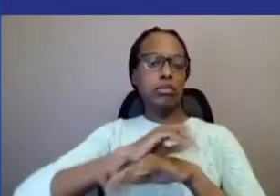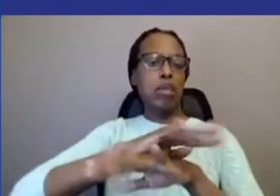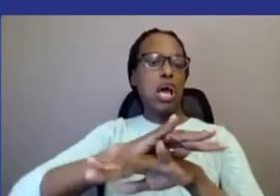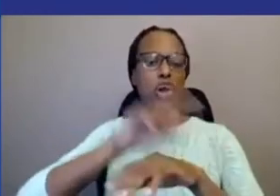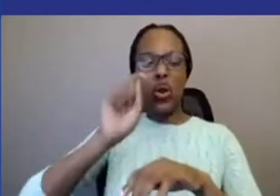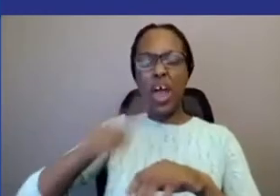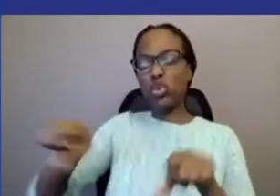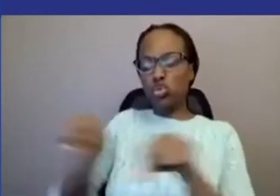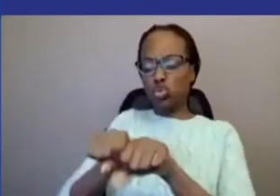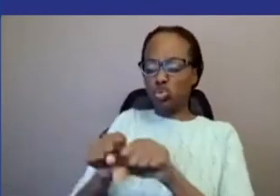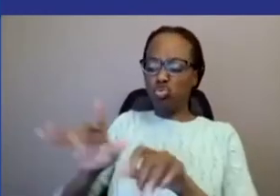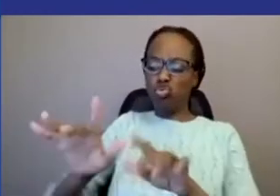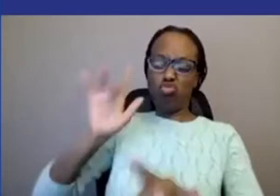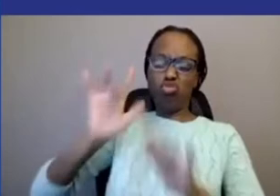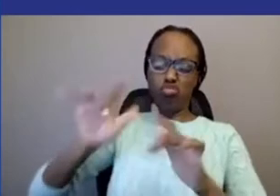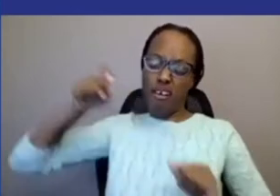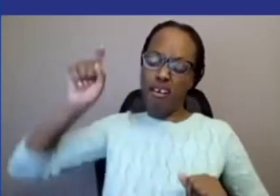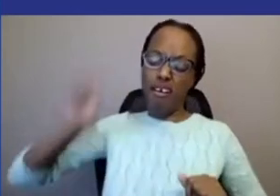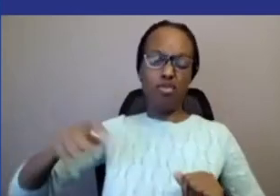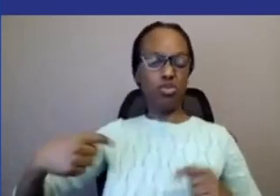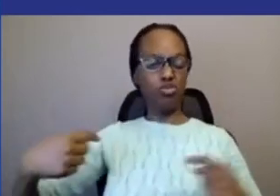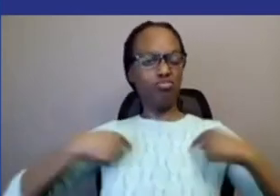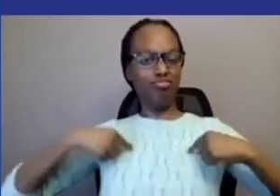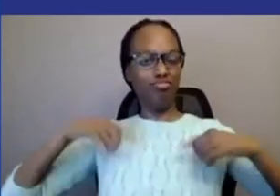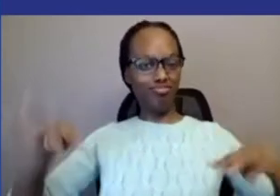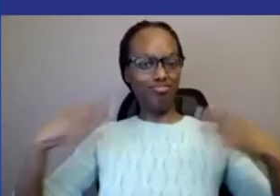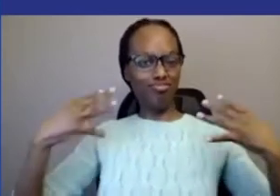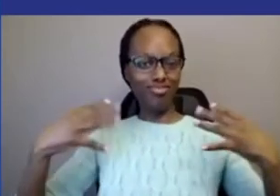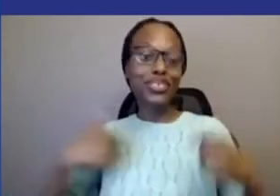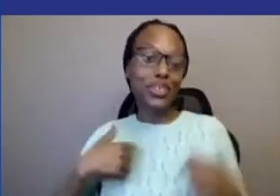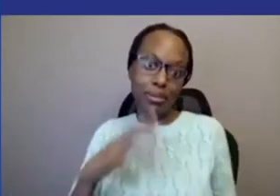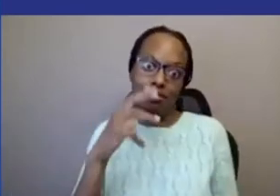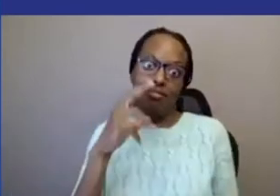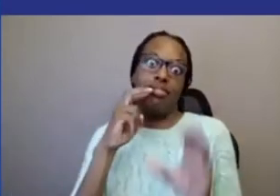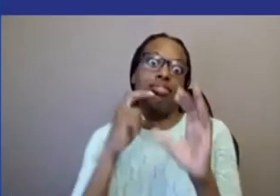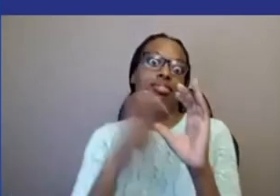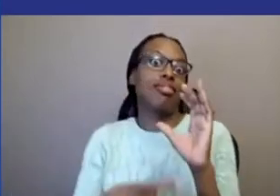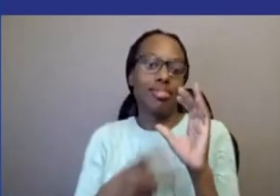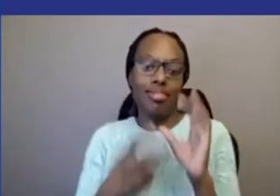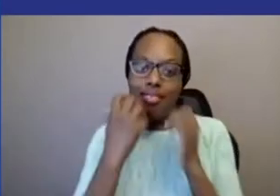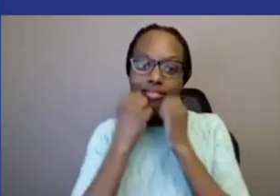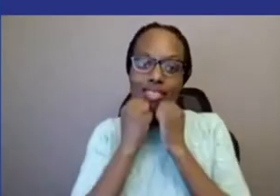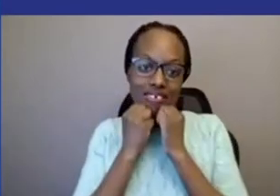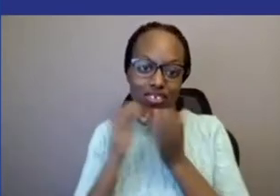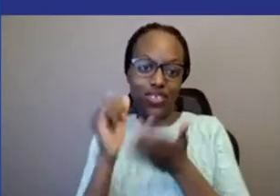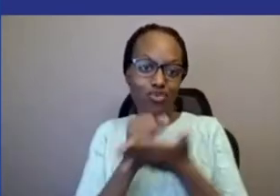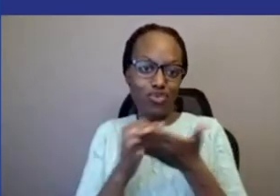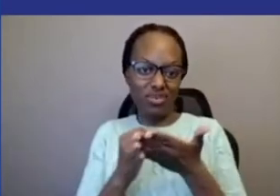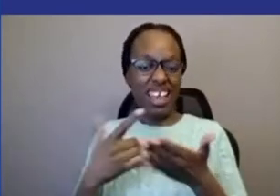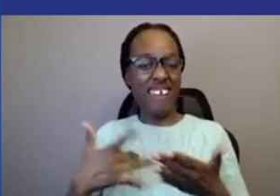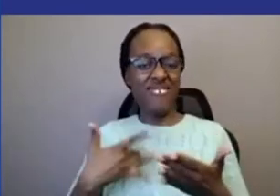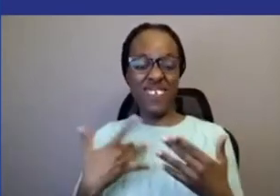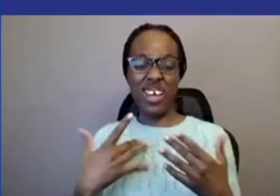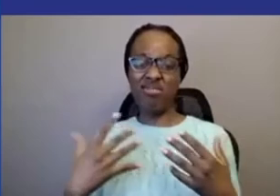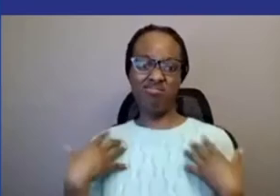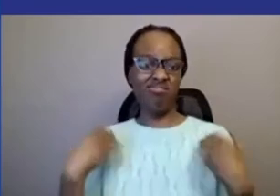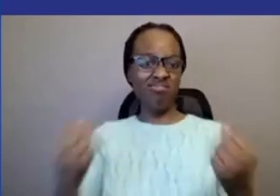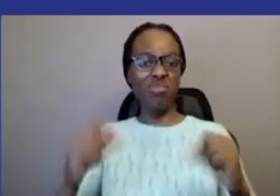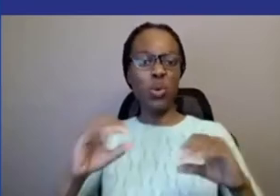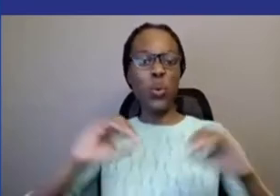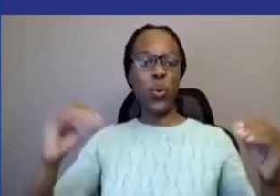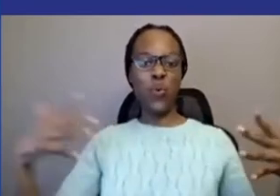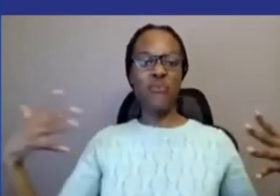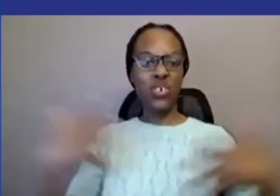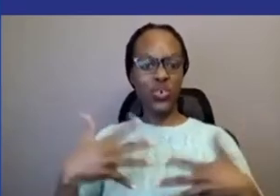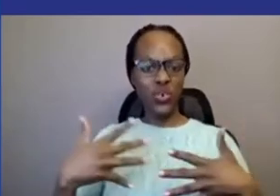So I always had a passion for the arts and a certain fearlessness. And I got that from that family structure that